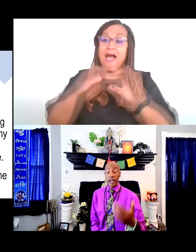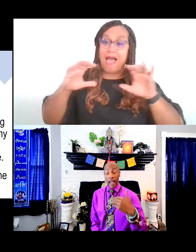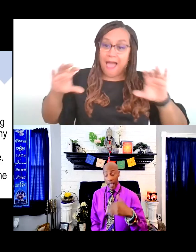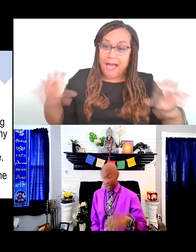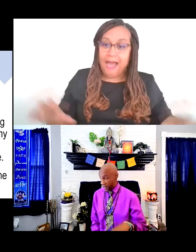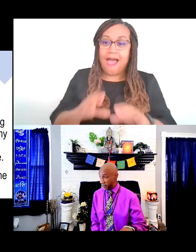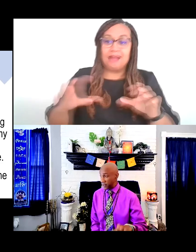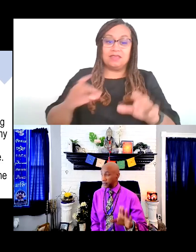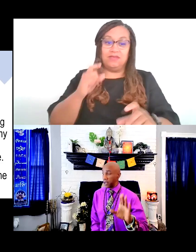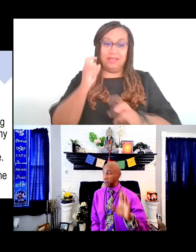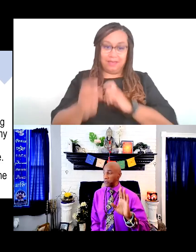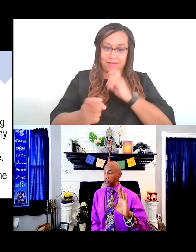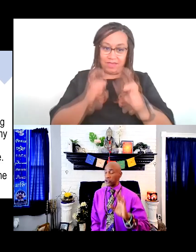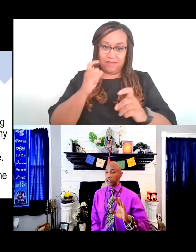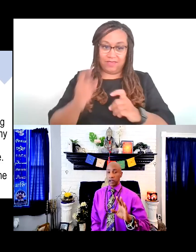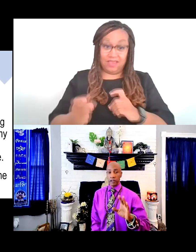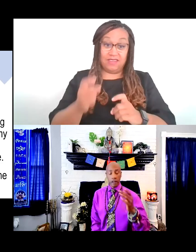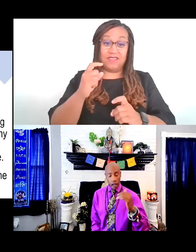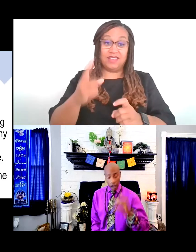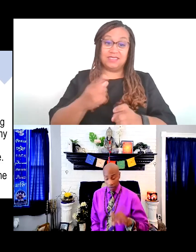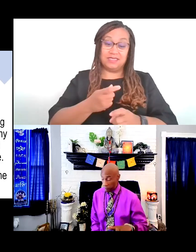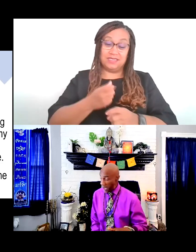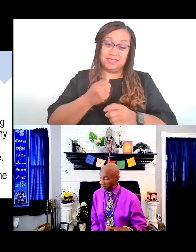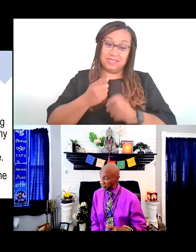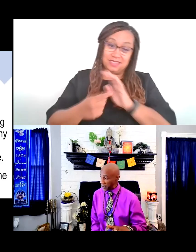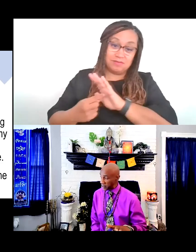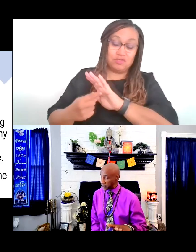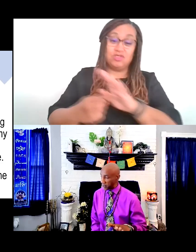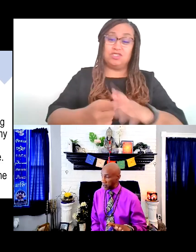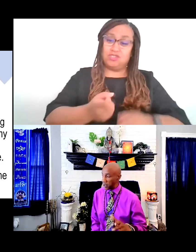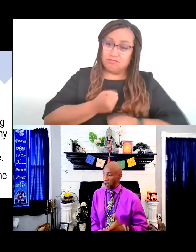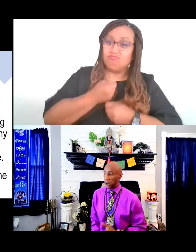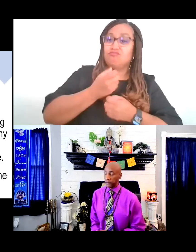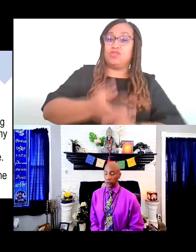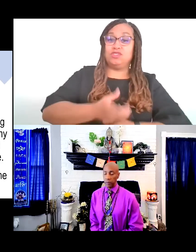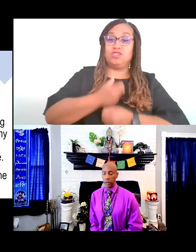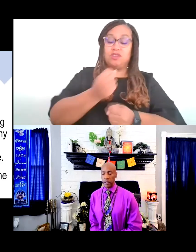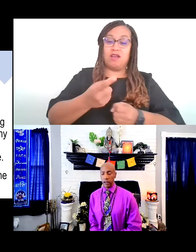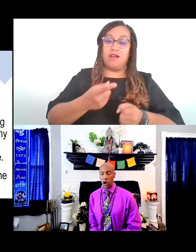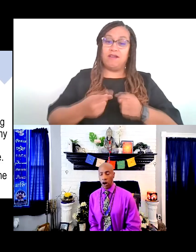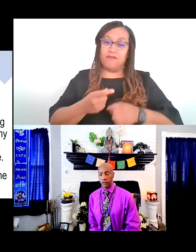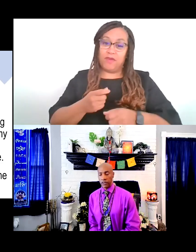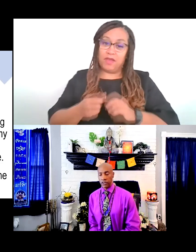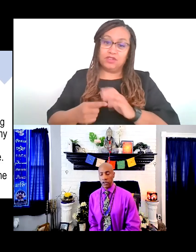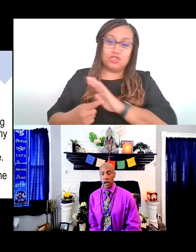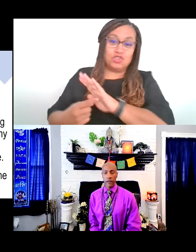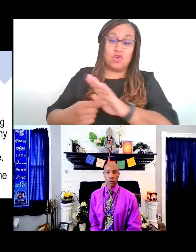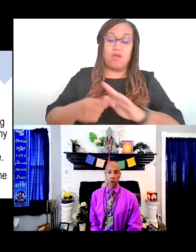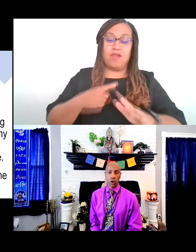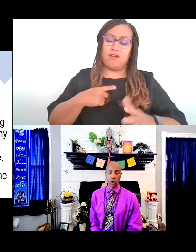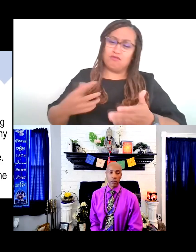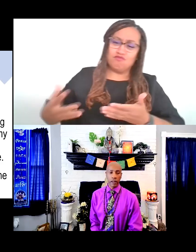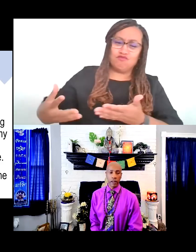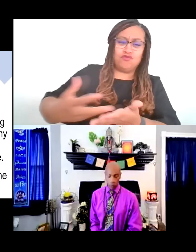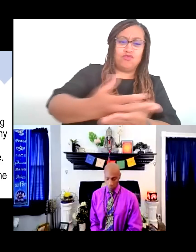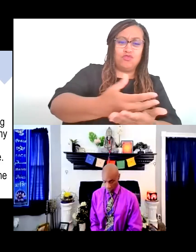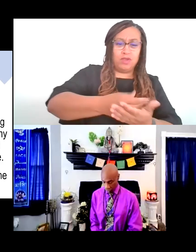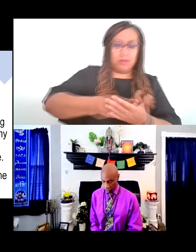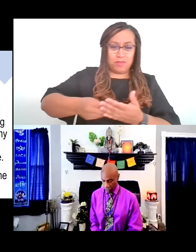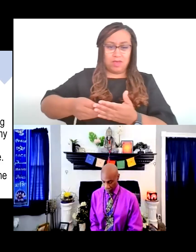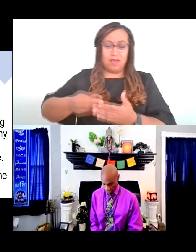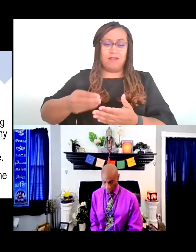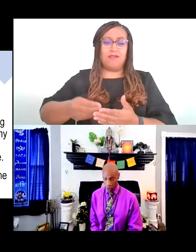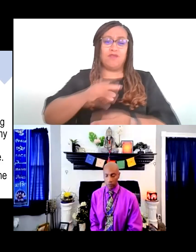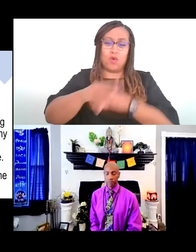give as a demonstration of manifesting, of reaping the harvest of a world that